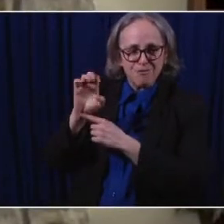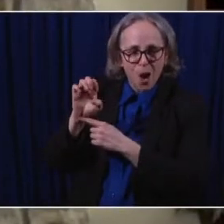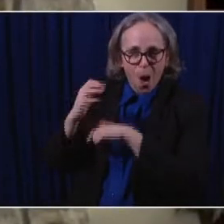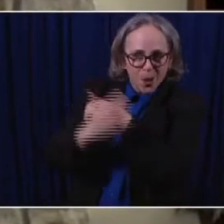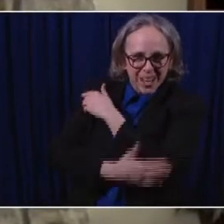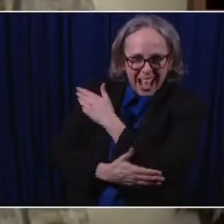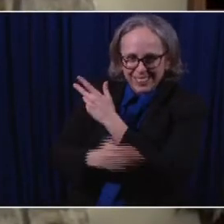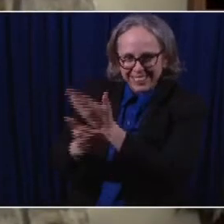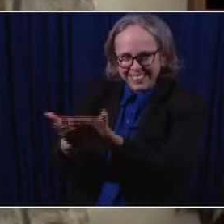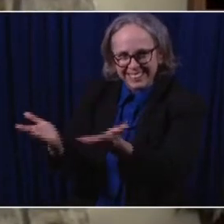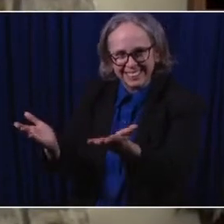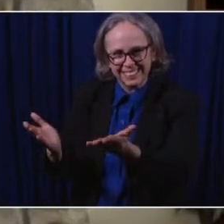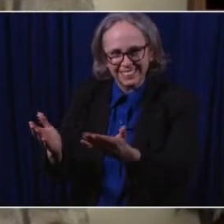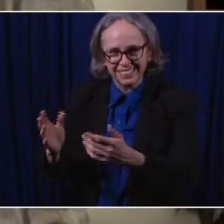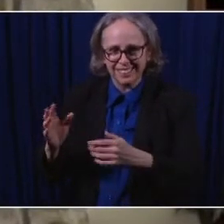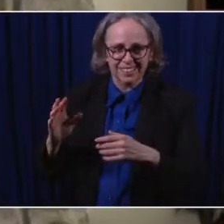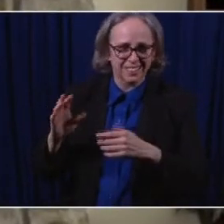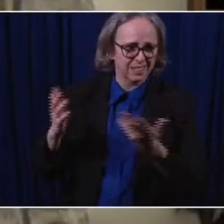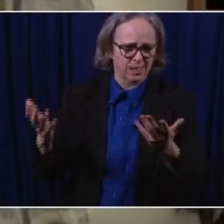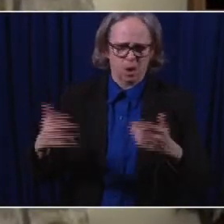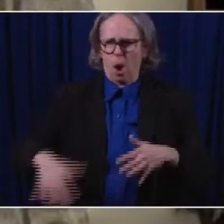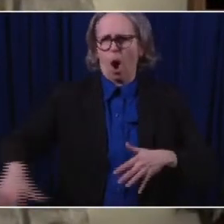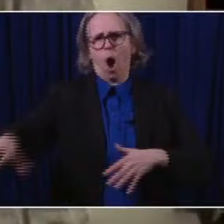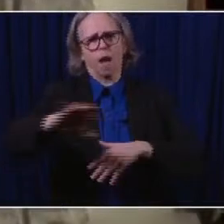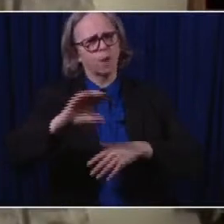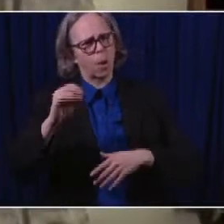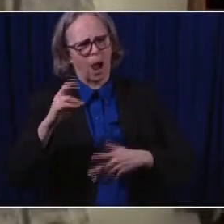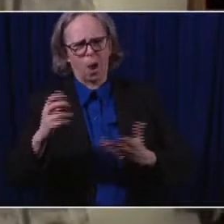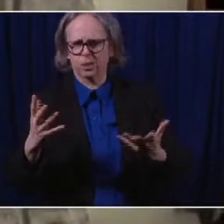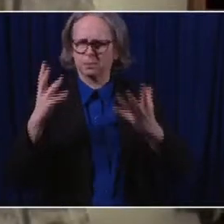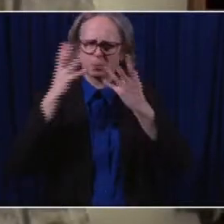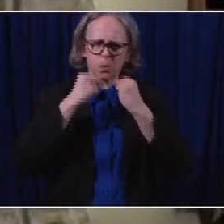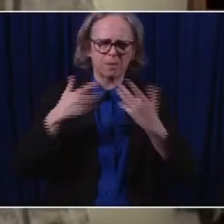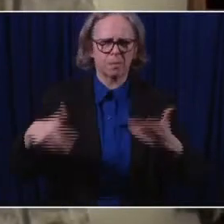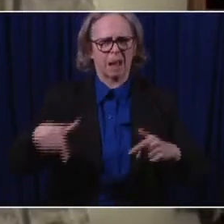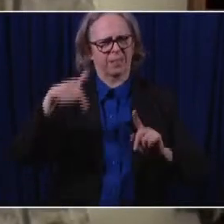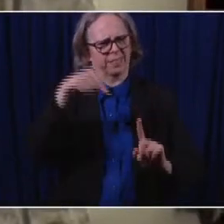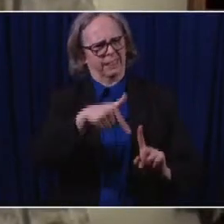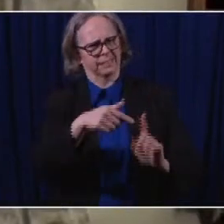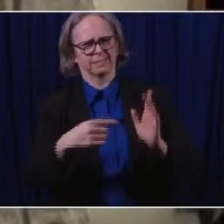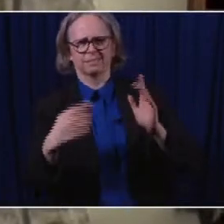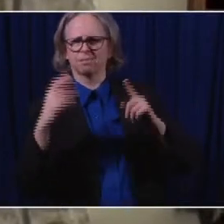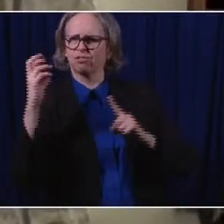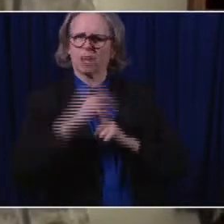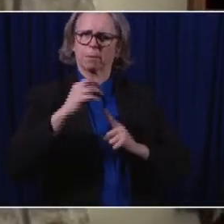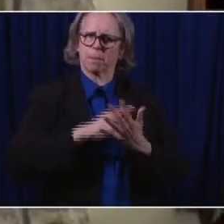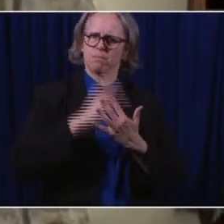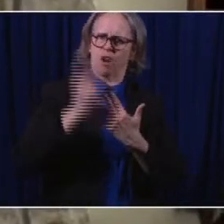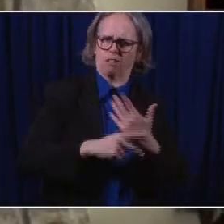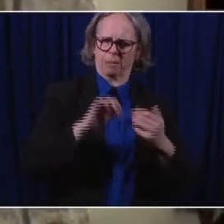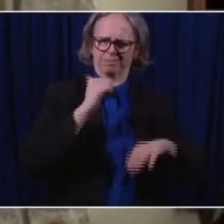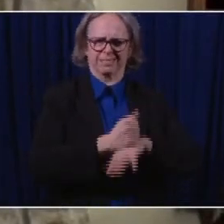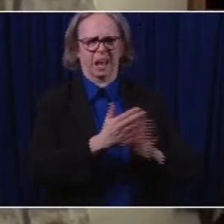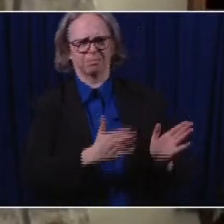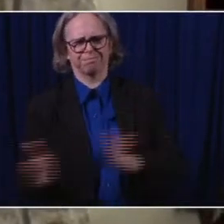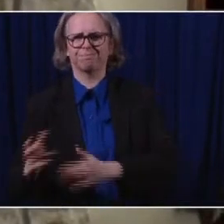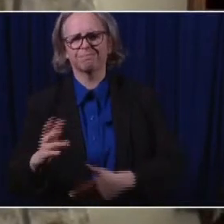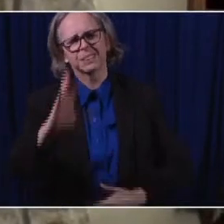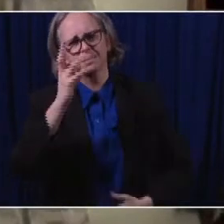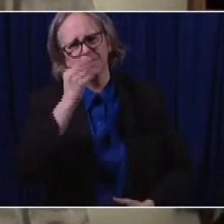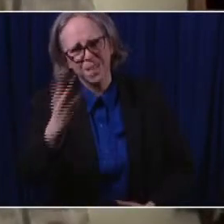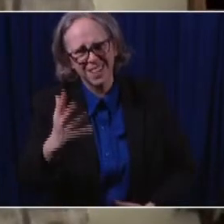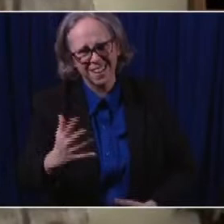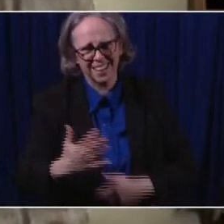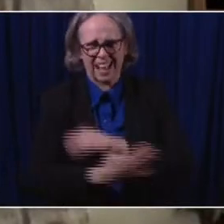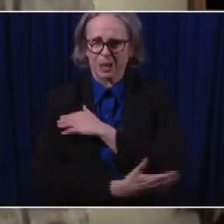counties are beautiful, and there's no more beautiful place than Monroe County. So it's a beautiful, beautiful county. So I